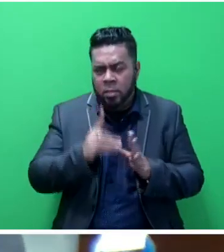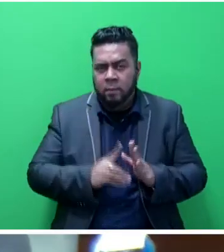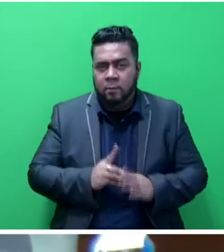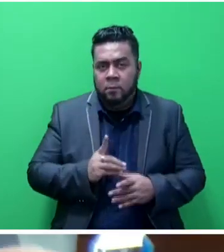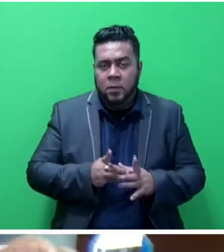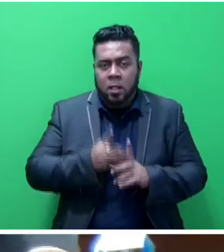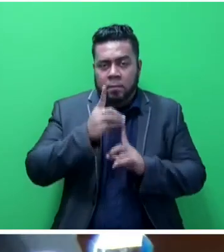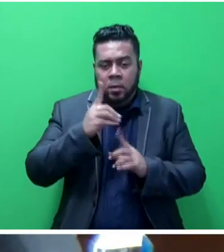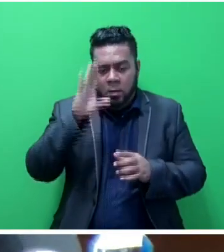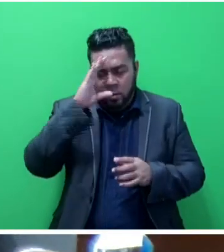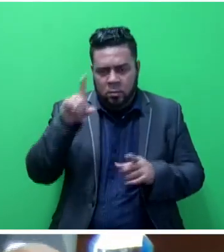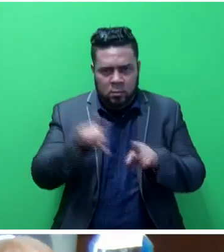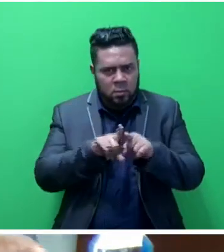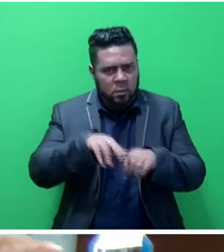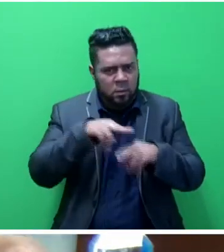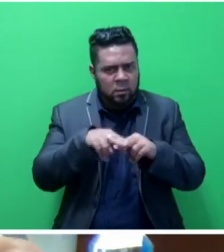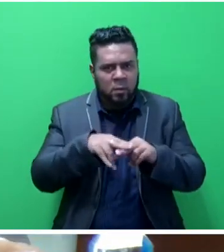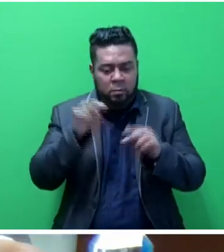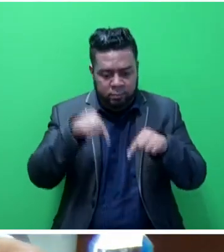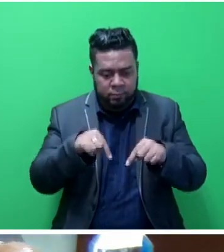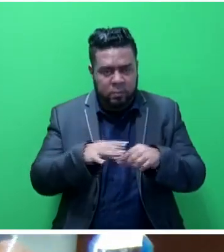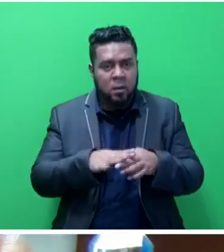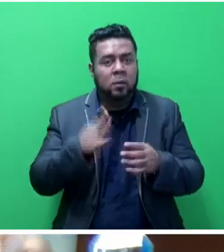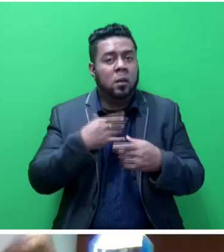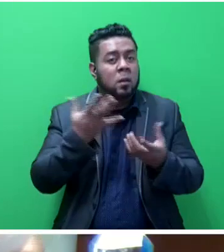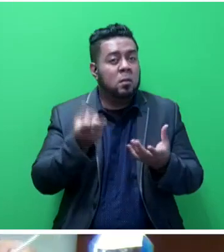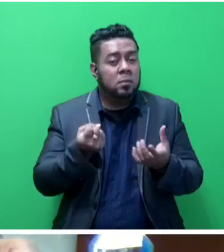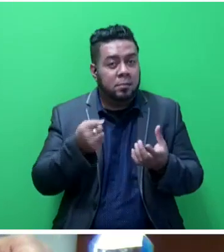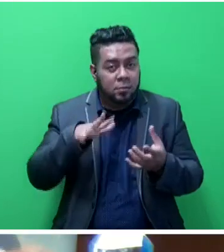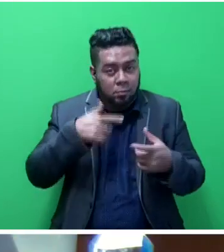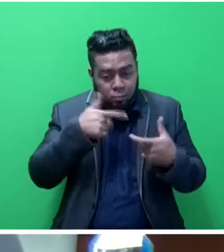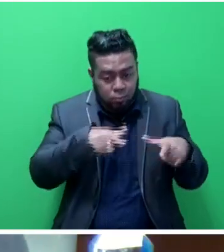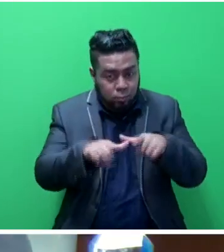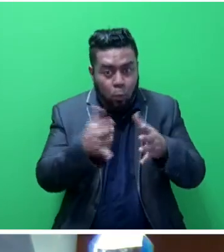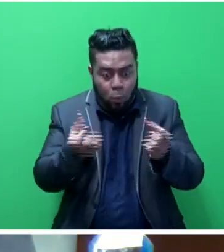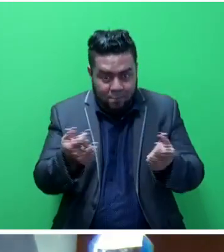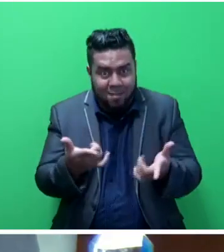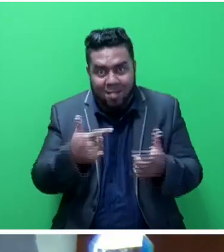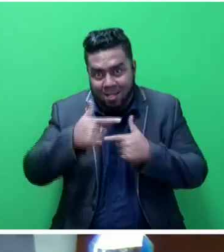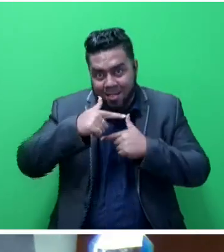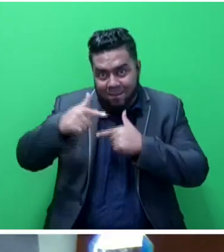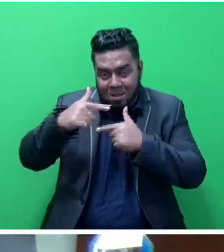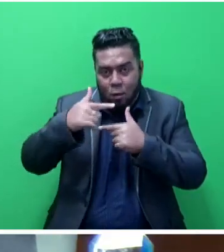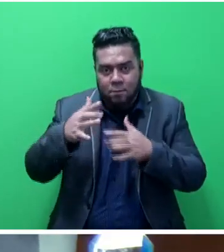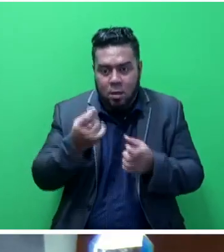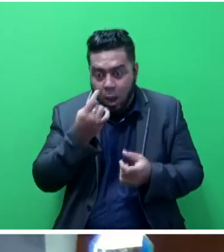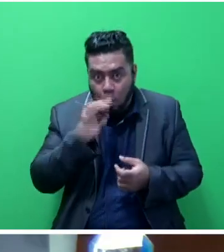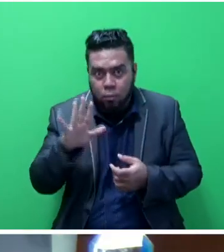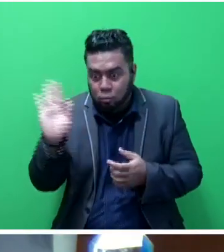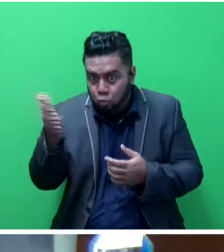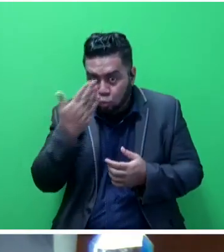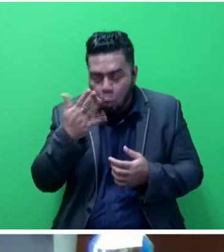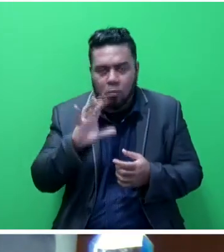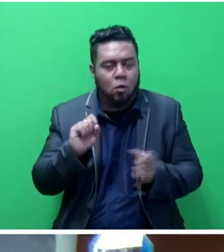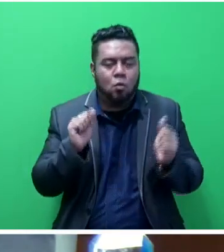Fiji. Mr. Speaker, the journey to this level of output has not been easy. Mr.